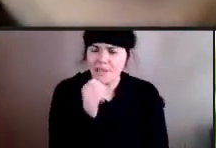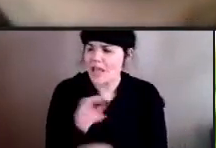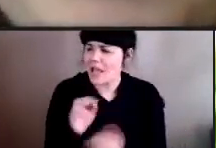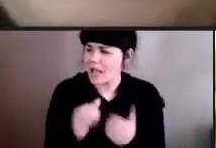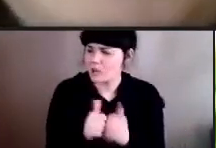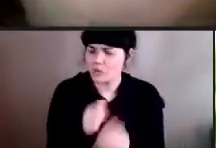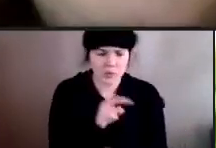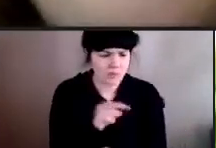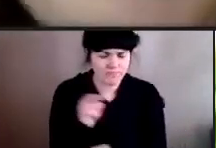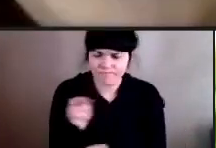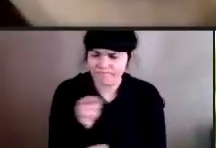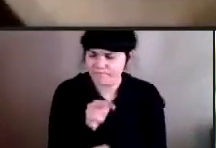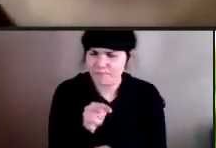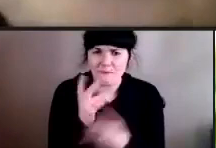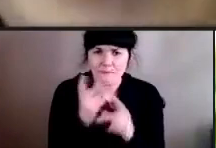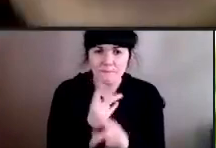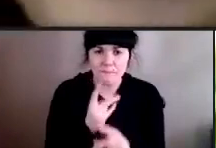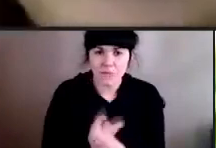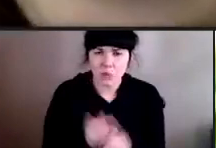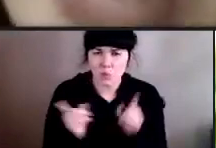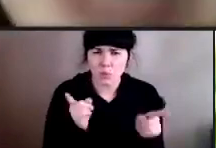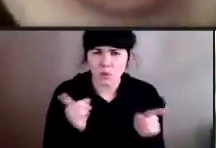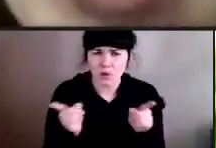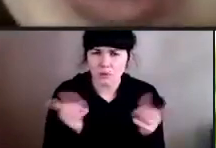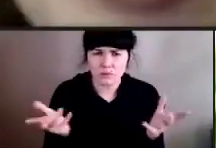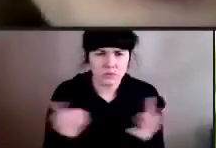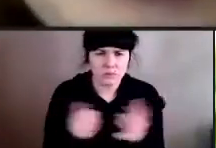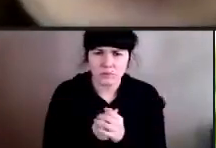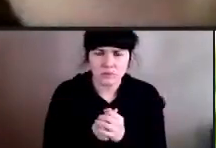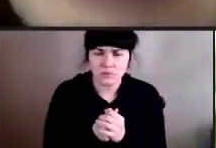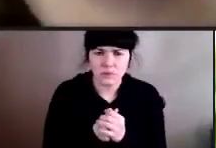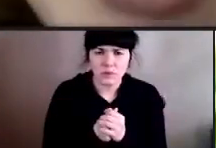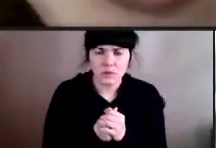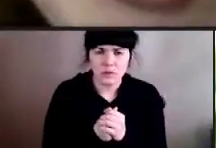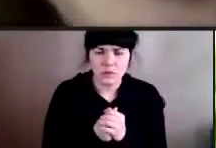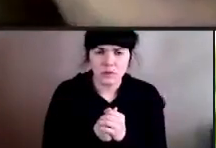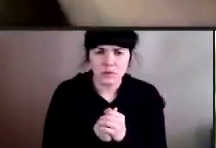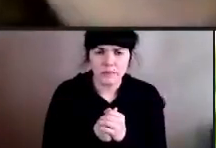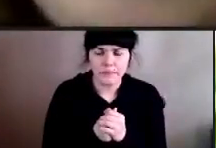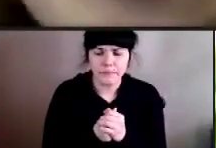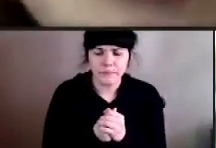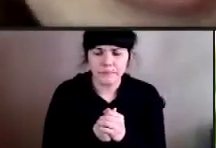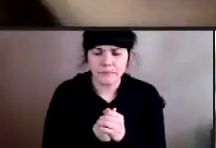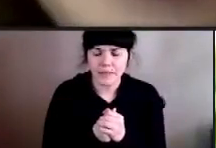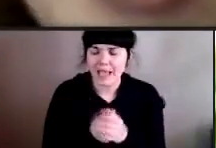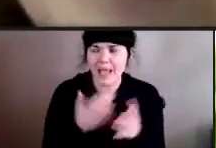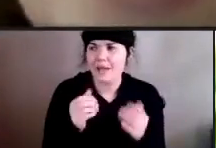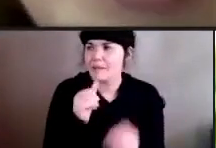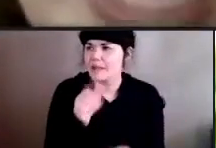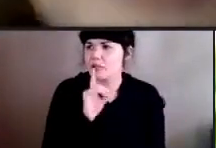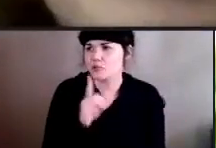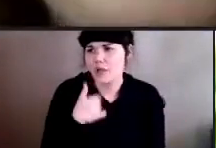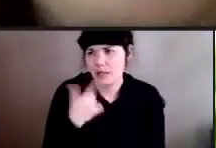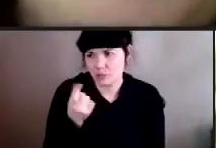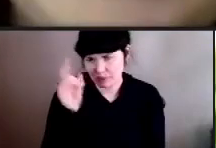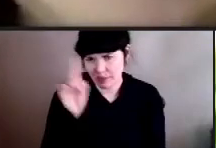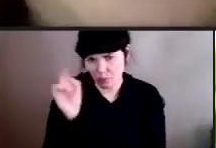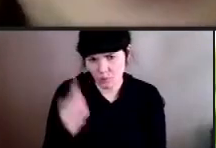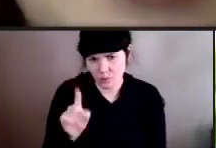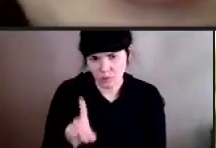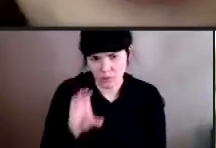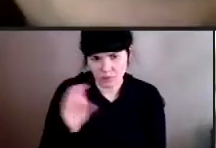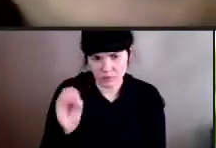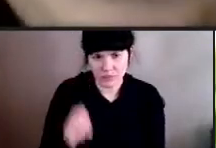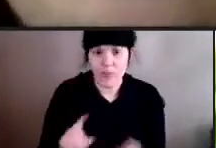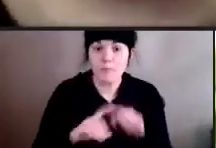I don't know that this is what this person means, but it could be that the actual tools, like my son took a growth test, can't remember the acronym of